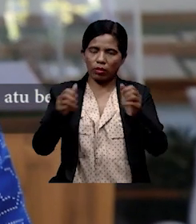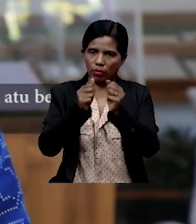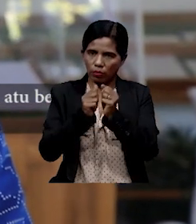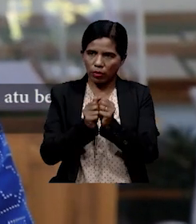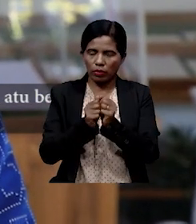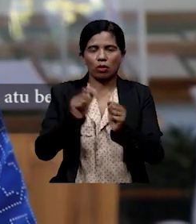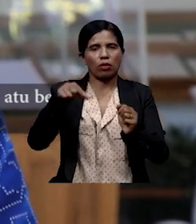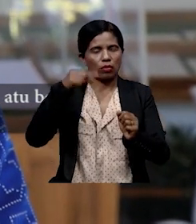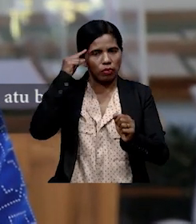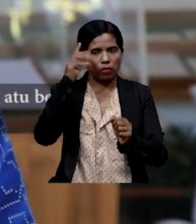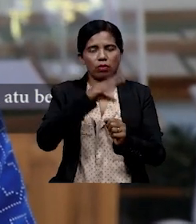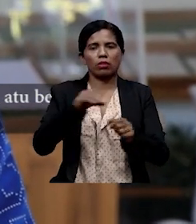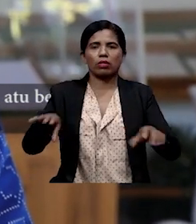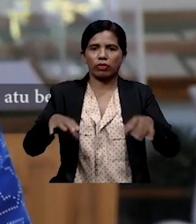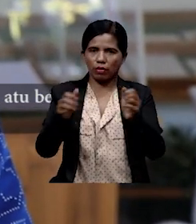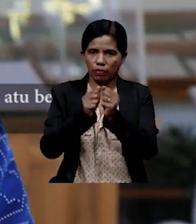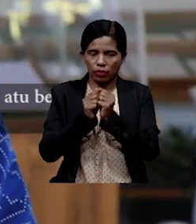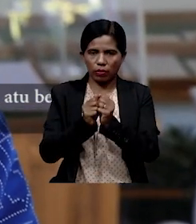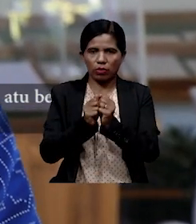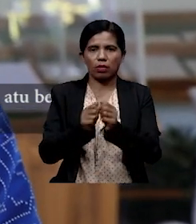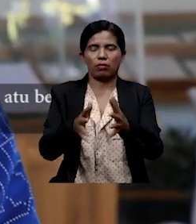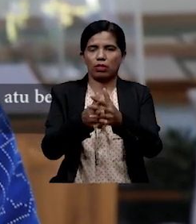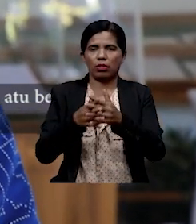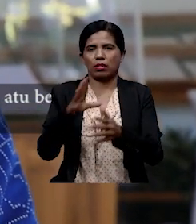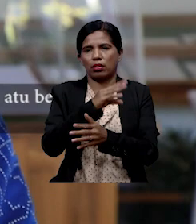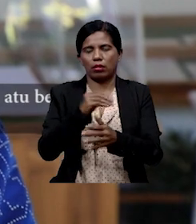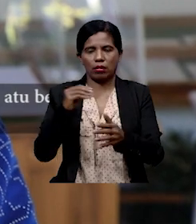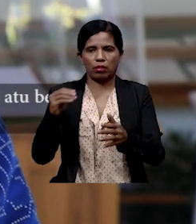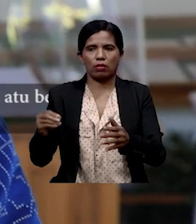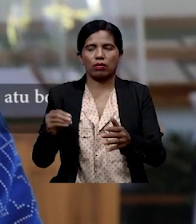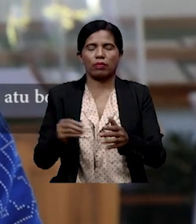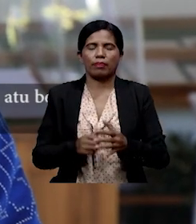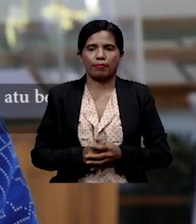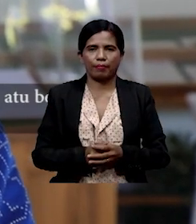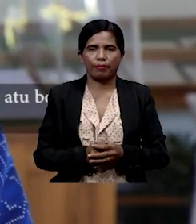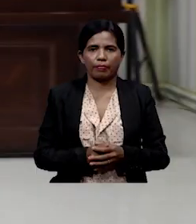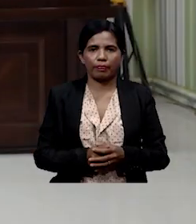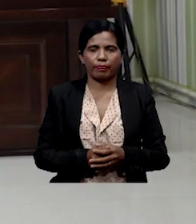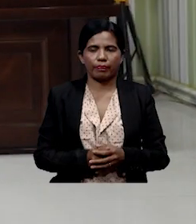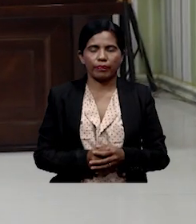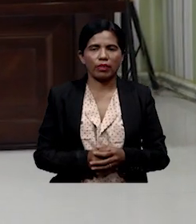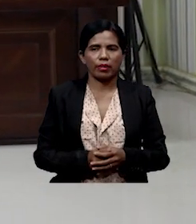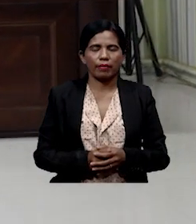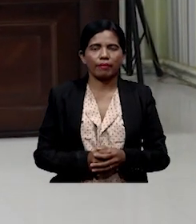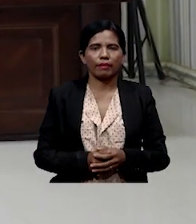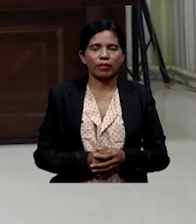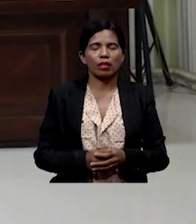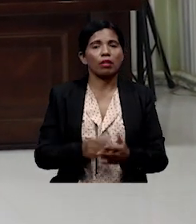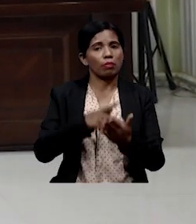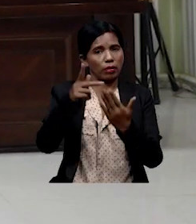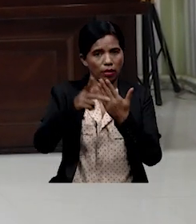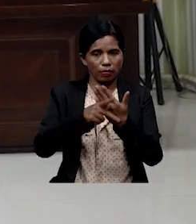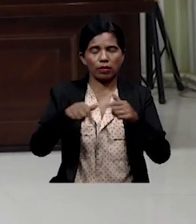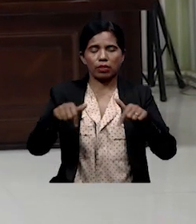we believe are important pillars in driving growth and prosperity for this beautiful country. E a expectativa katak programa ne